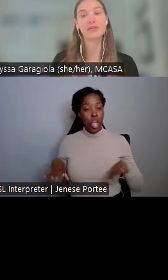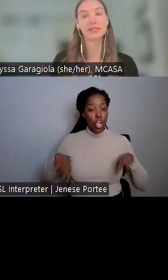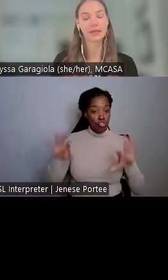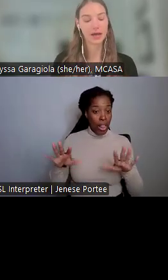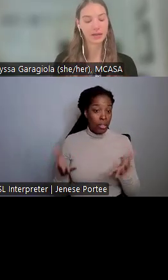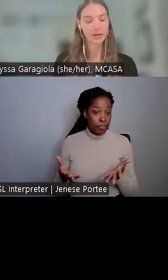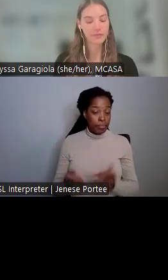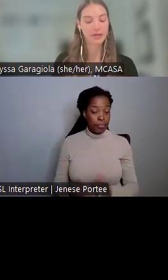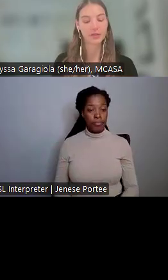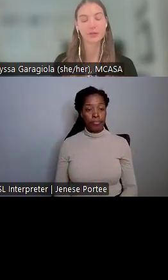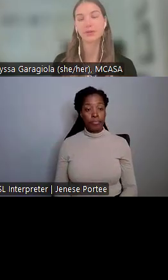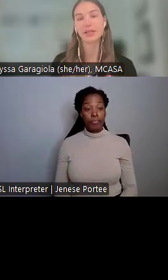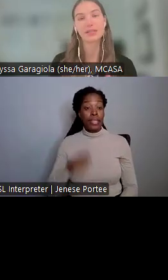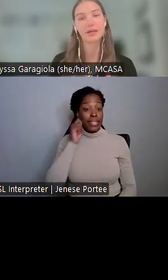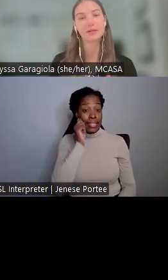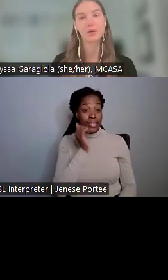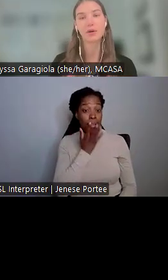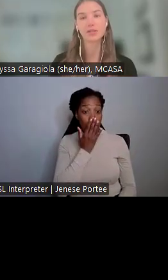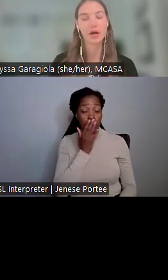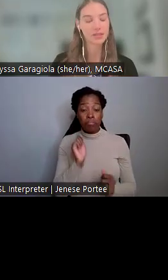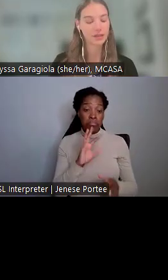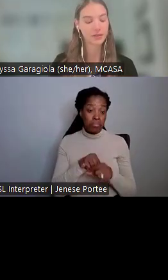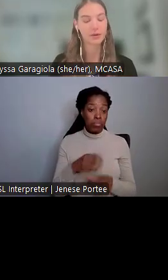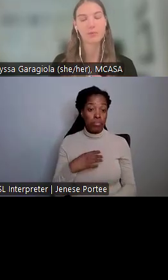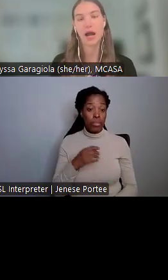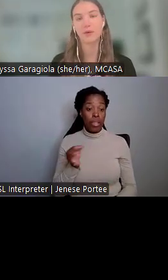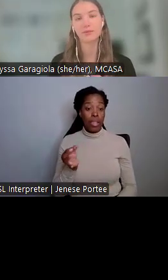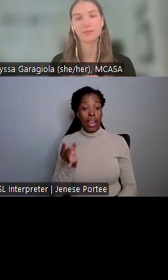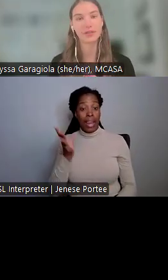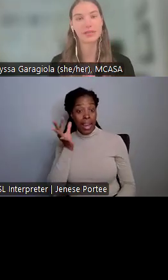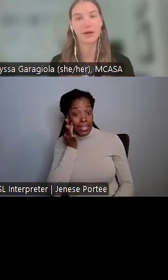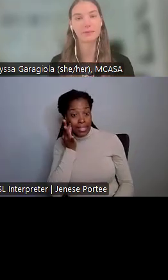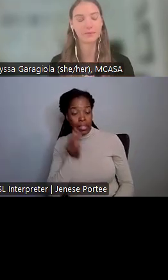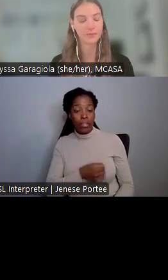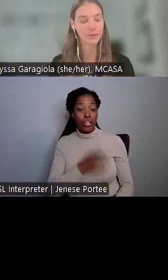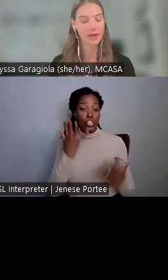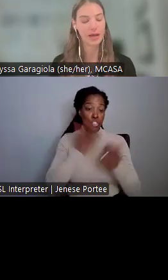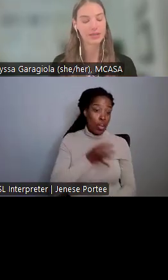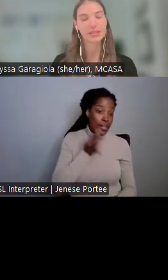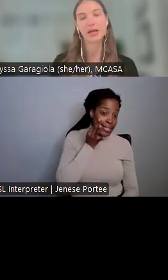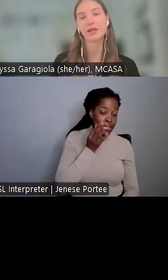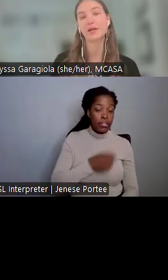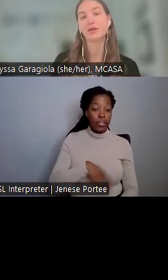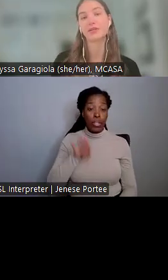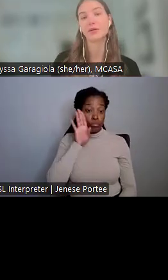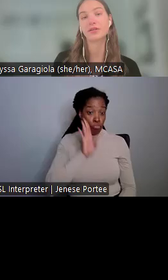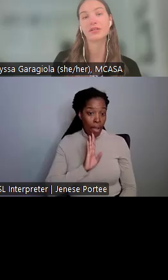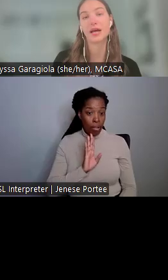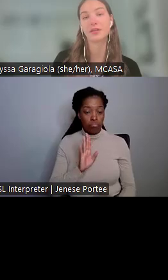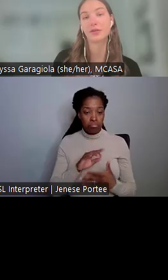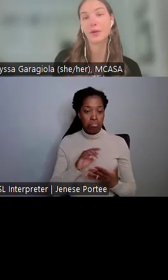Examples of skin color may include light skin or dark skin or brown, etc. And skin color can